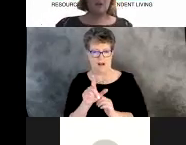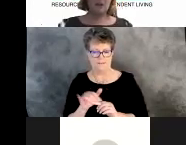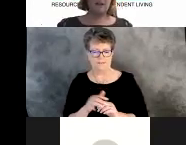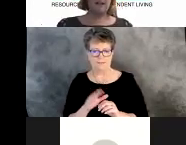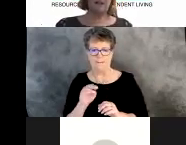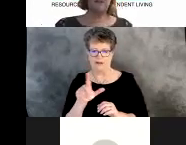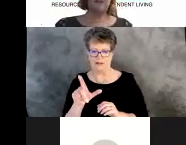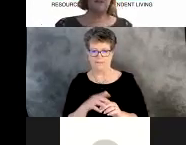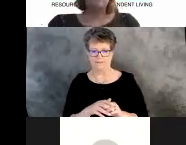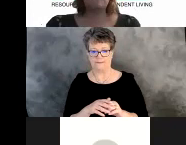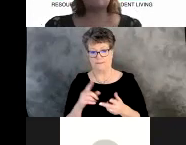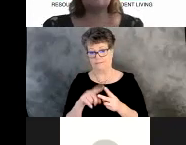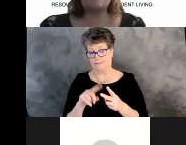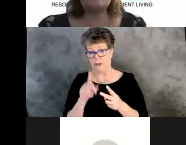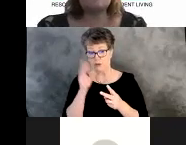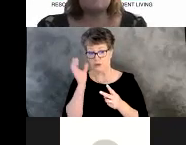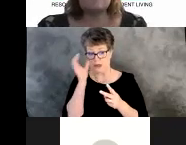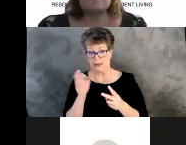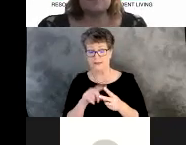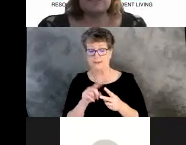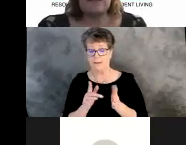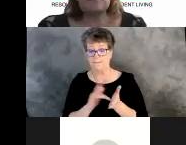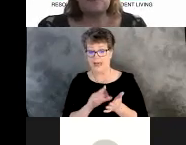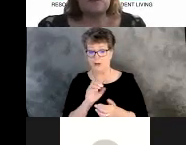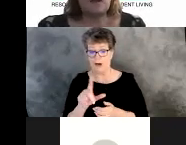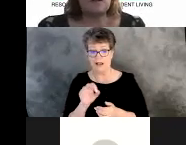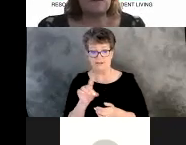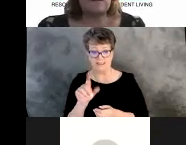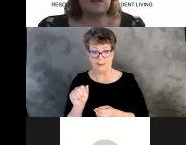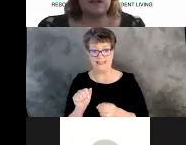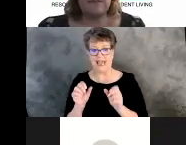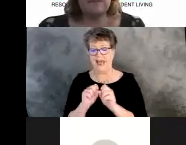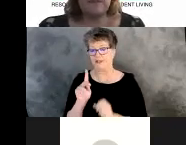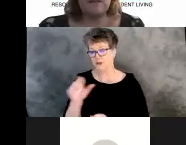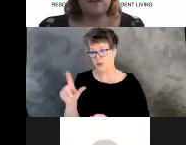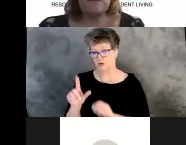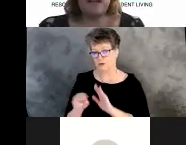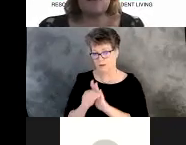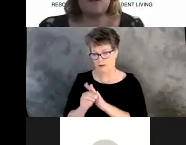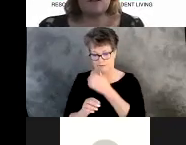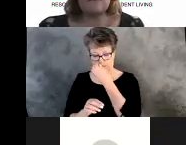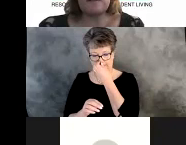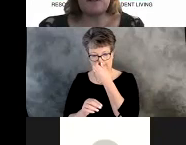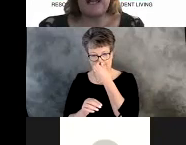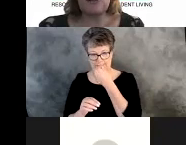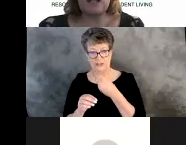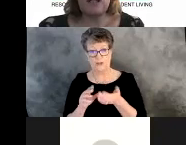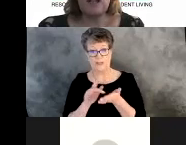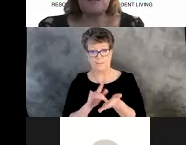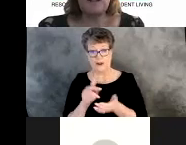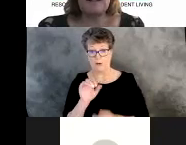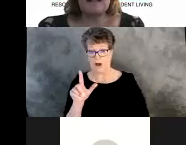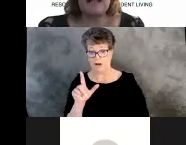2 concepts: the medical model of disability and the social model of disability. So the medical model of disability